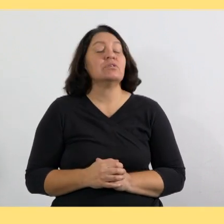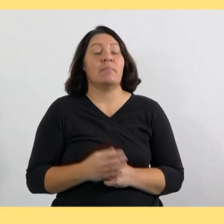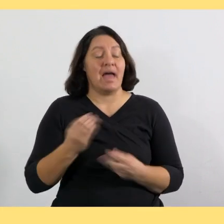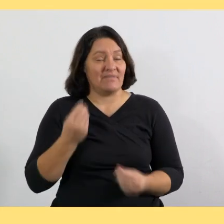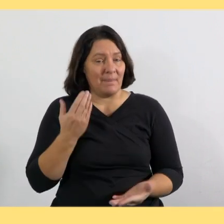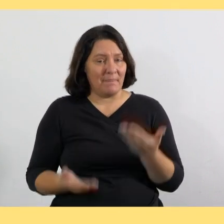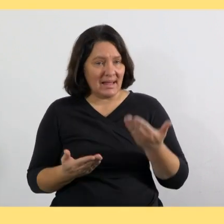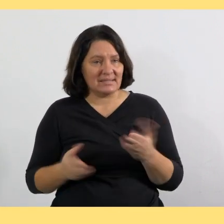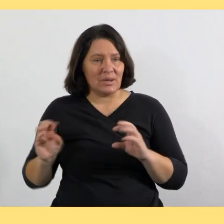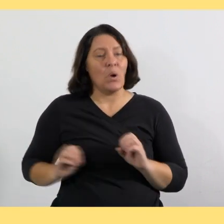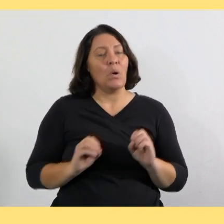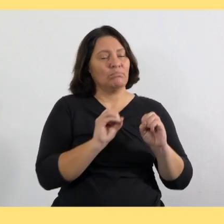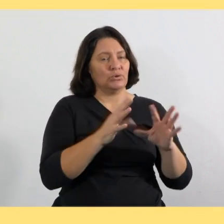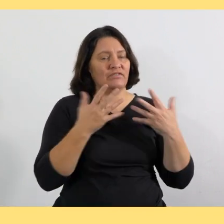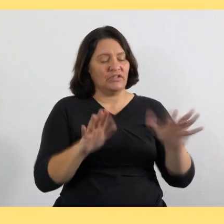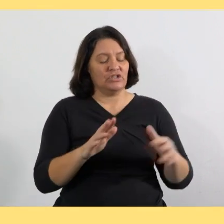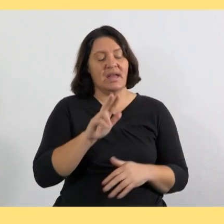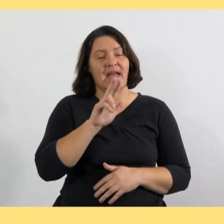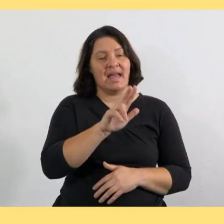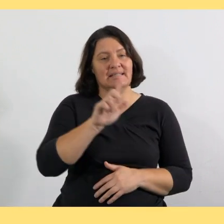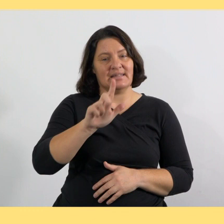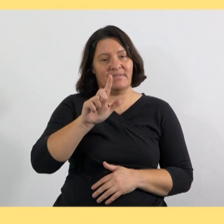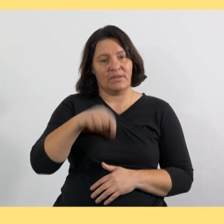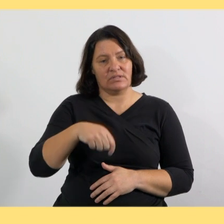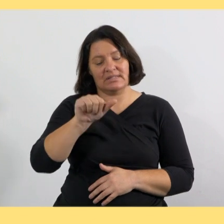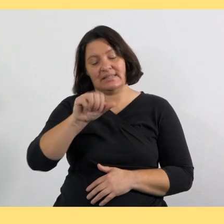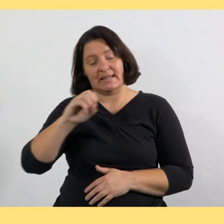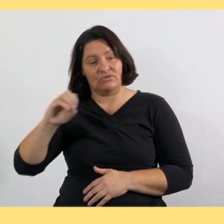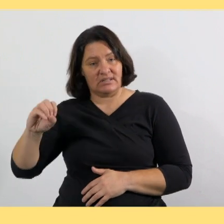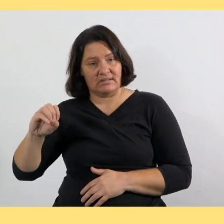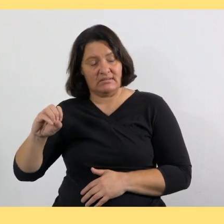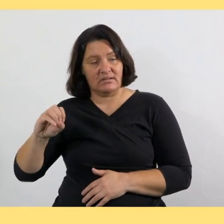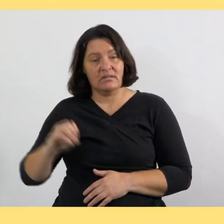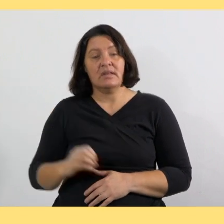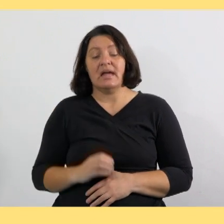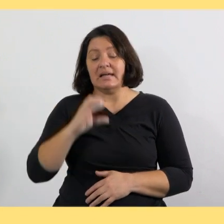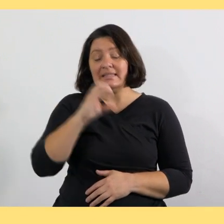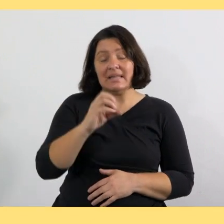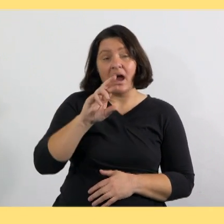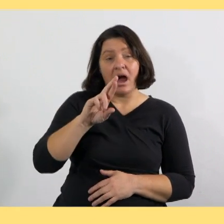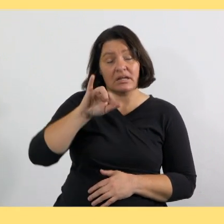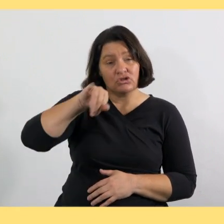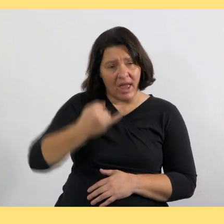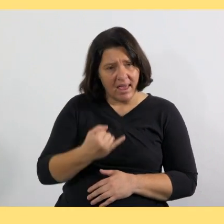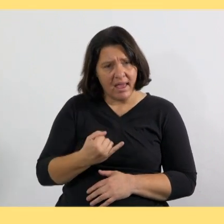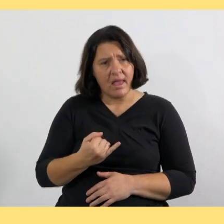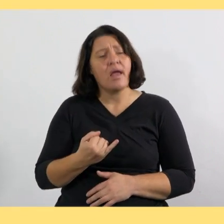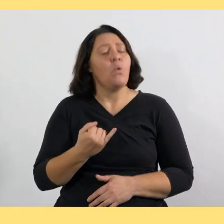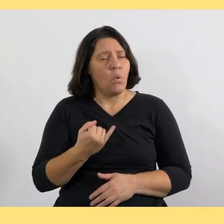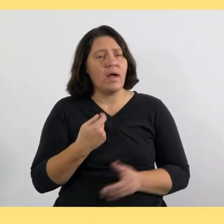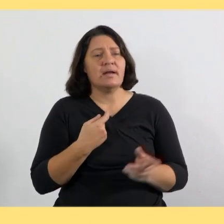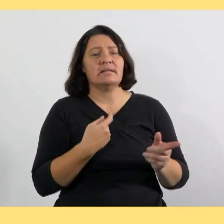87,600. In the CRJ, we have sold goods, and I have cost of sales, and my amount is